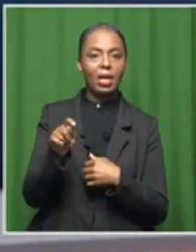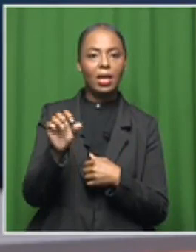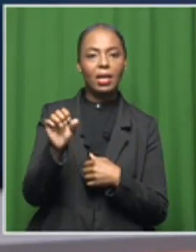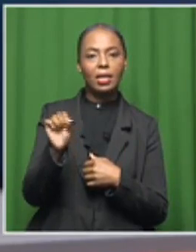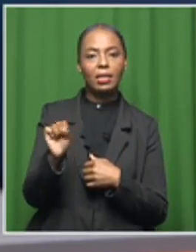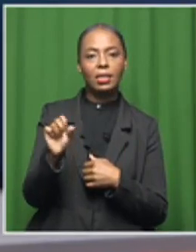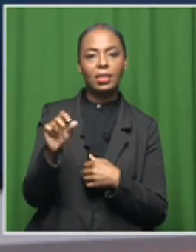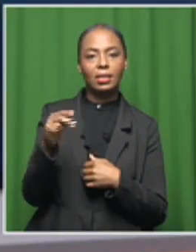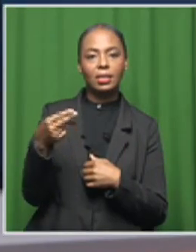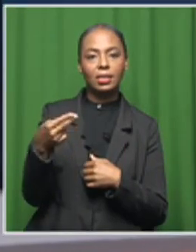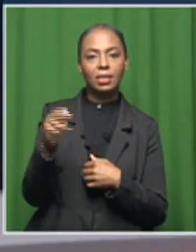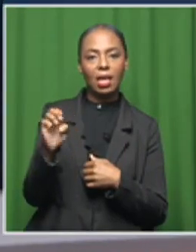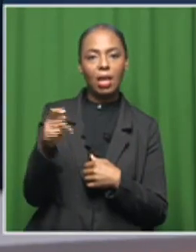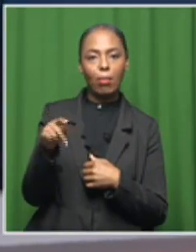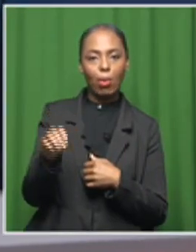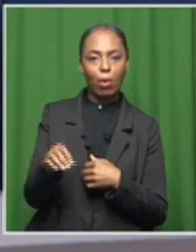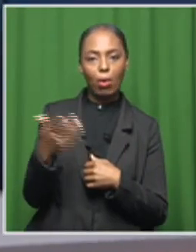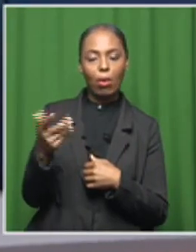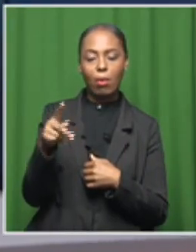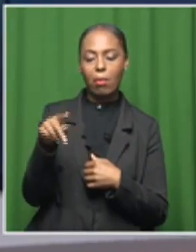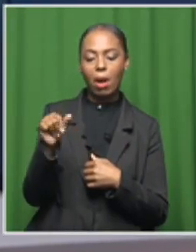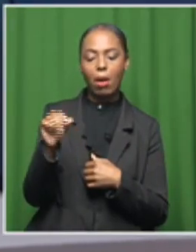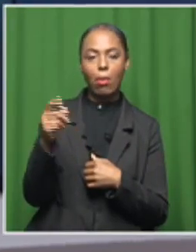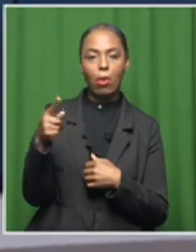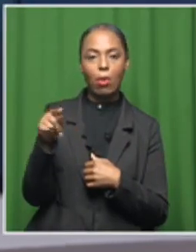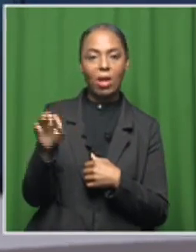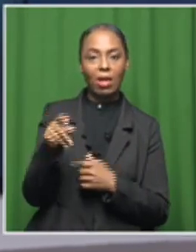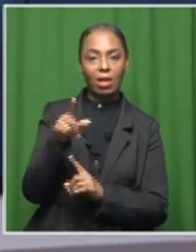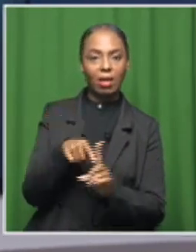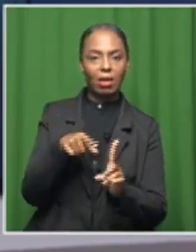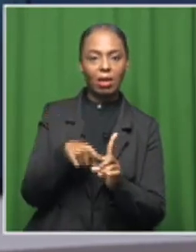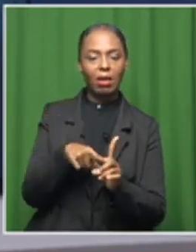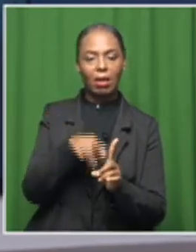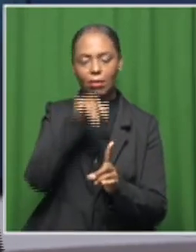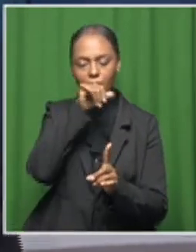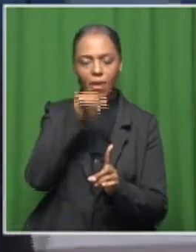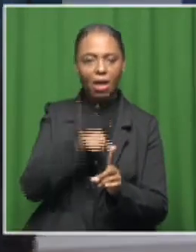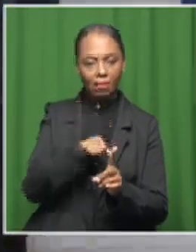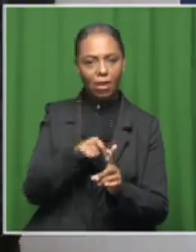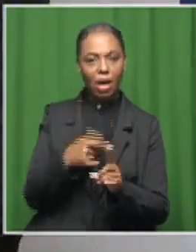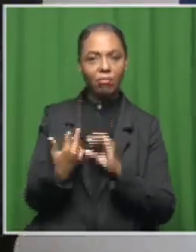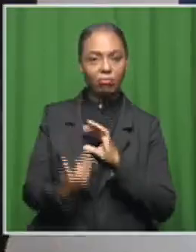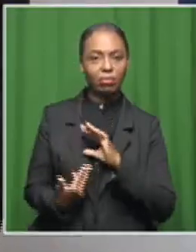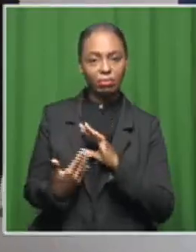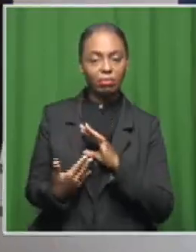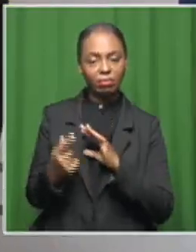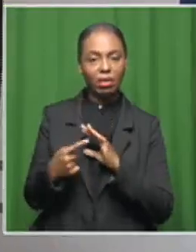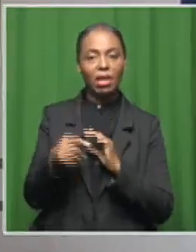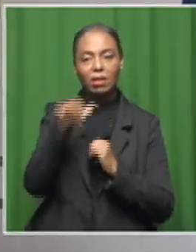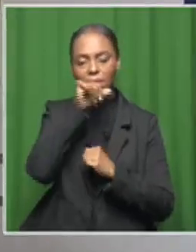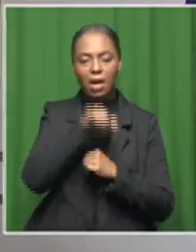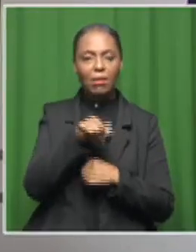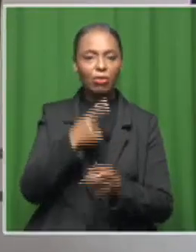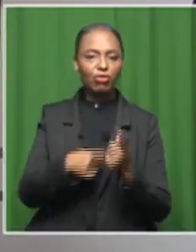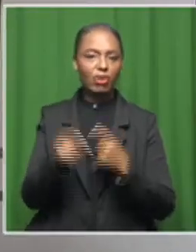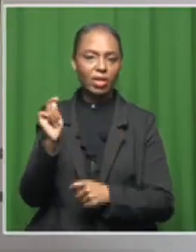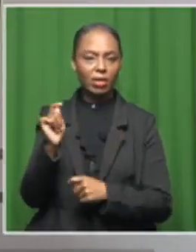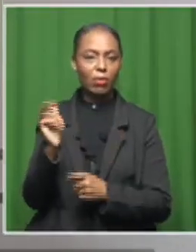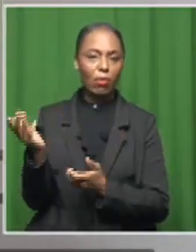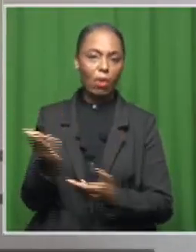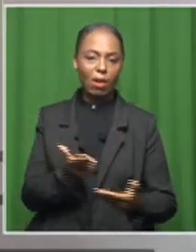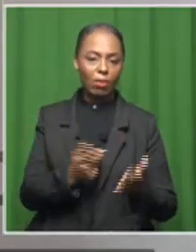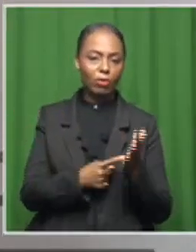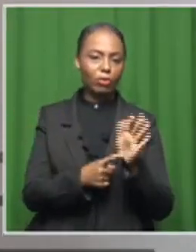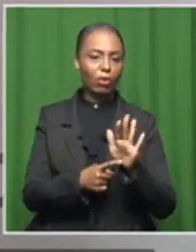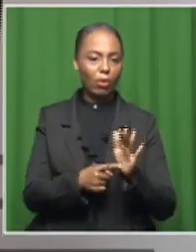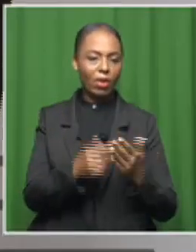a young, dynamic person who loves trading. Thank you very much and welcome to the show. Thank you, Mr. Sepo. I'm very happy to